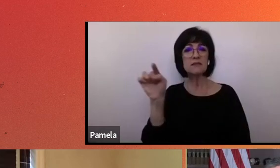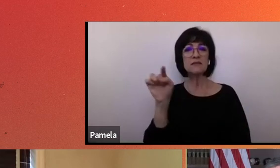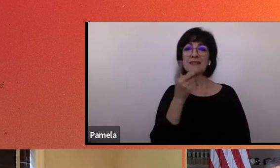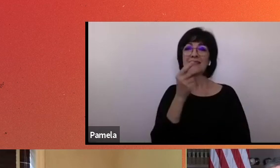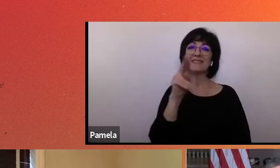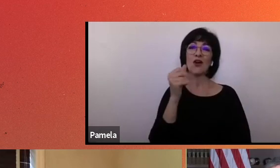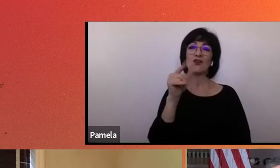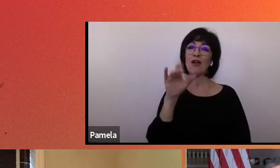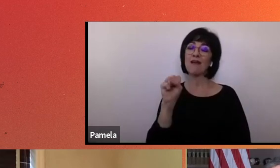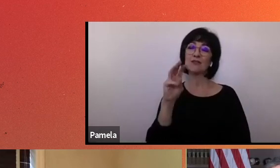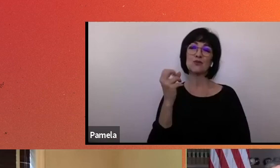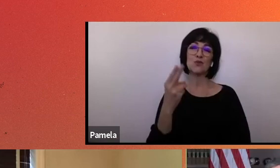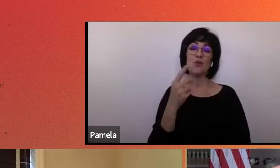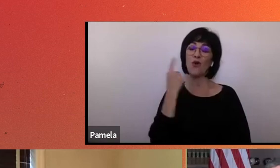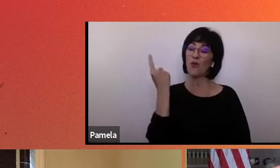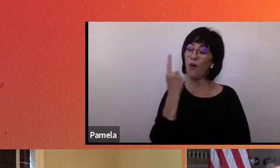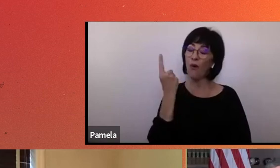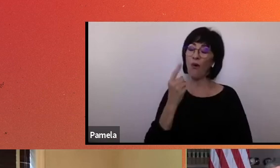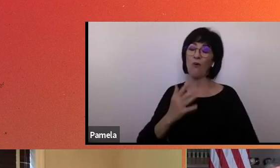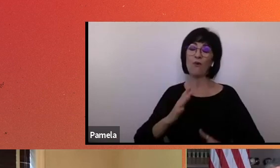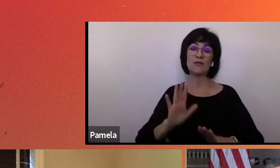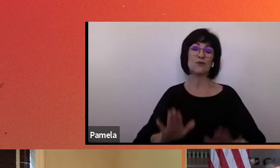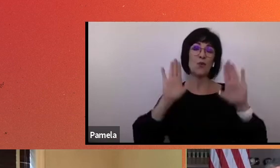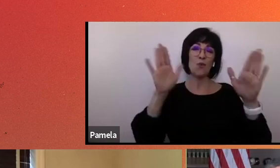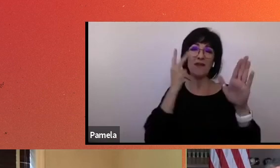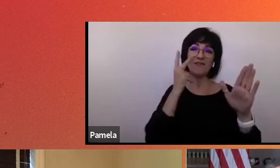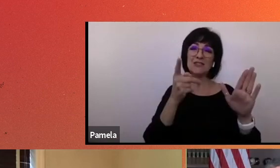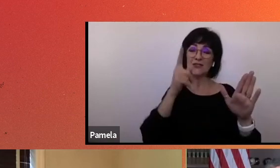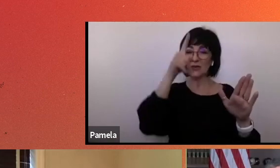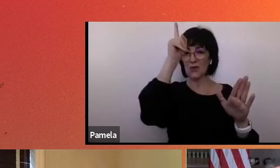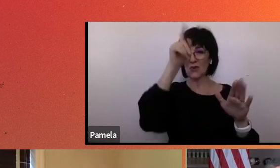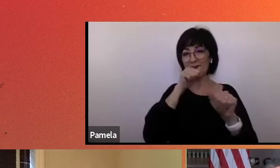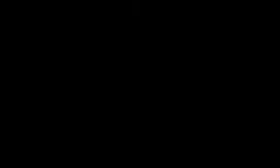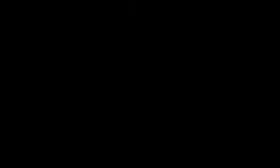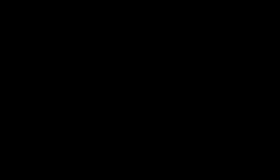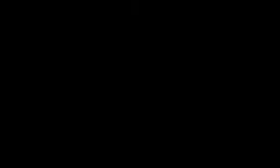you. God bless you. Thank you. Have a good Juneteenth. Thank you. You too.